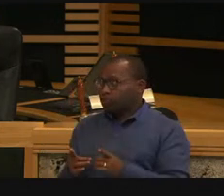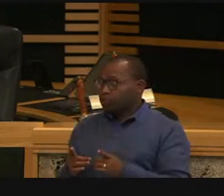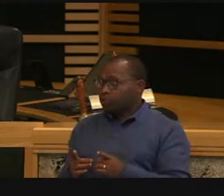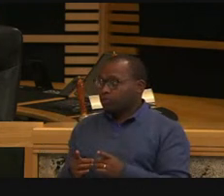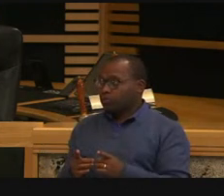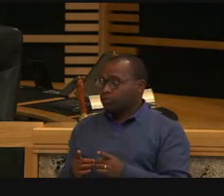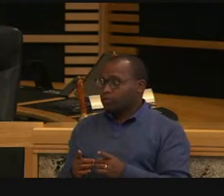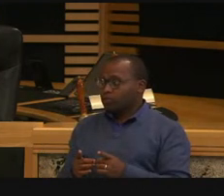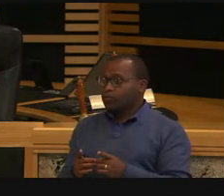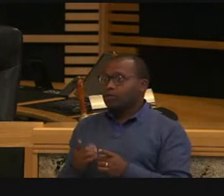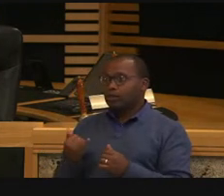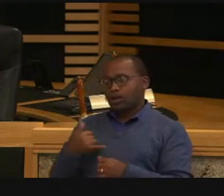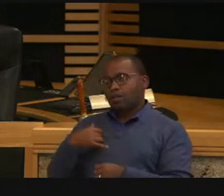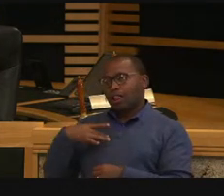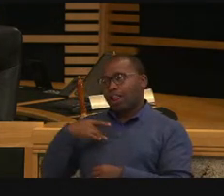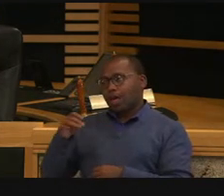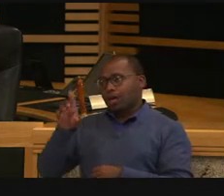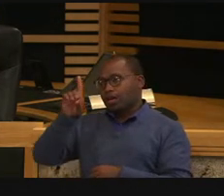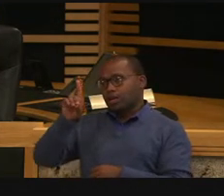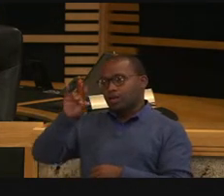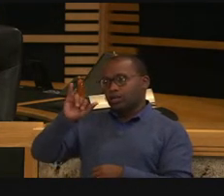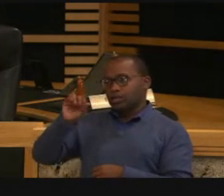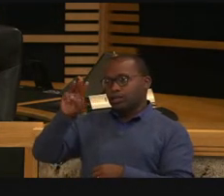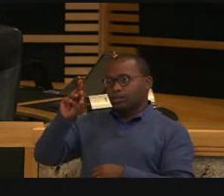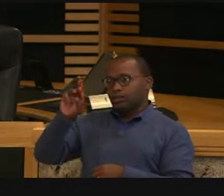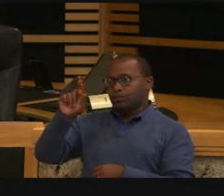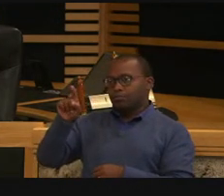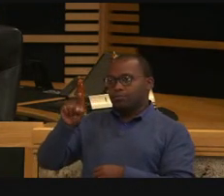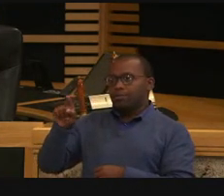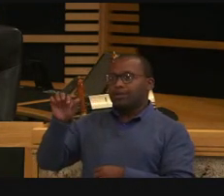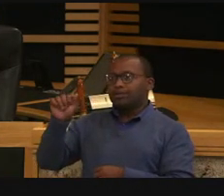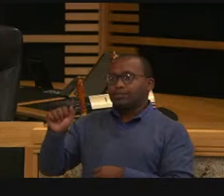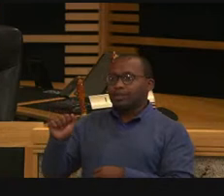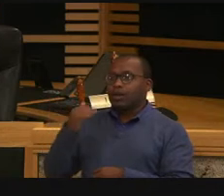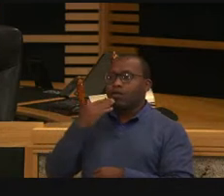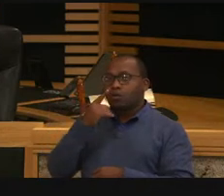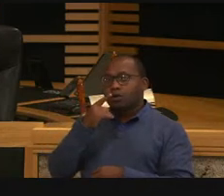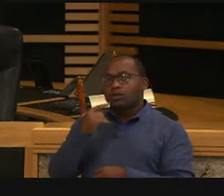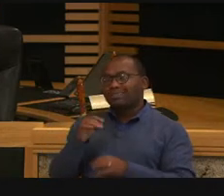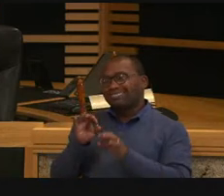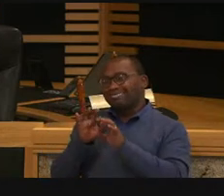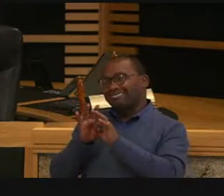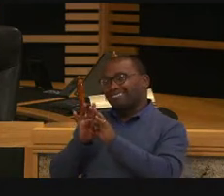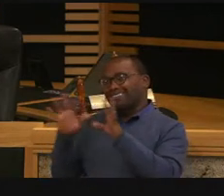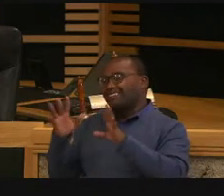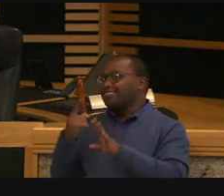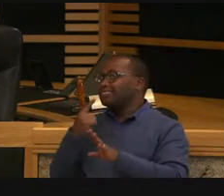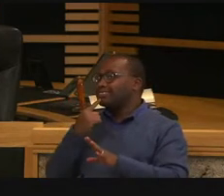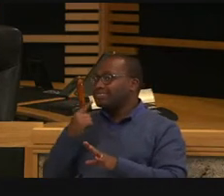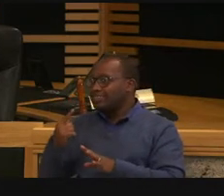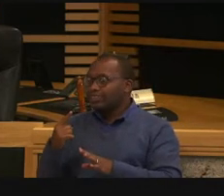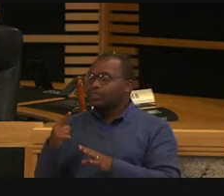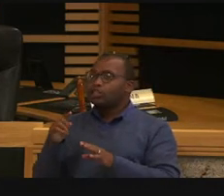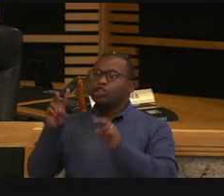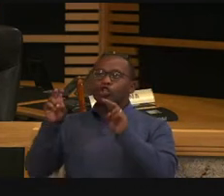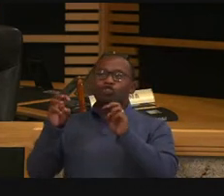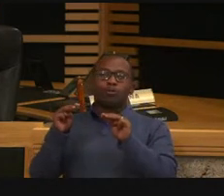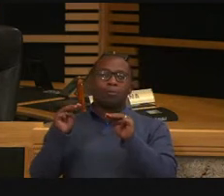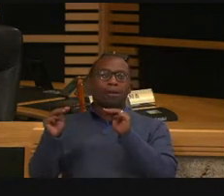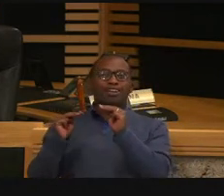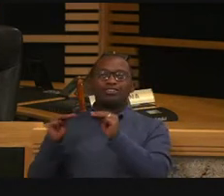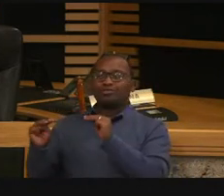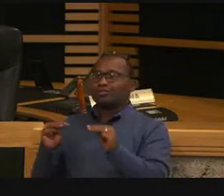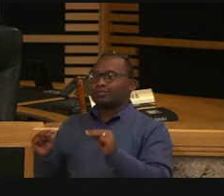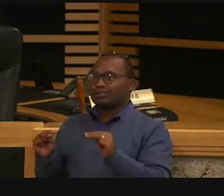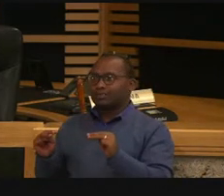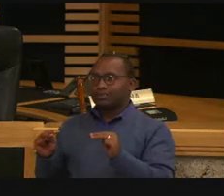honor Dimaza when she's stressing the issue of management. Our workers must not be afraid of